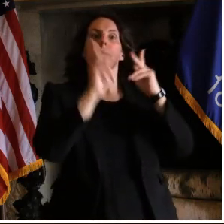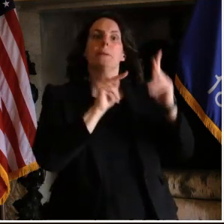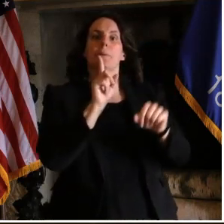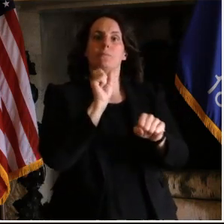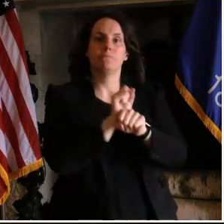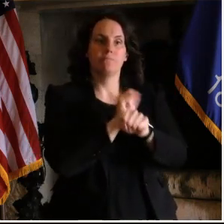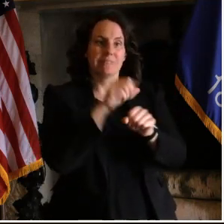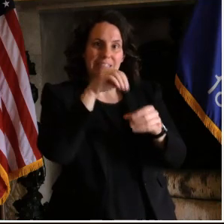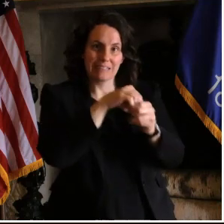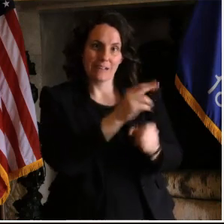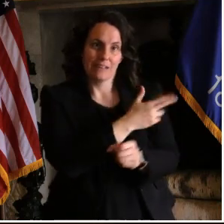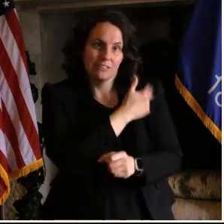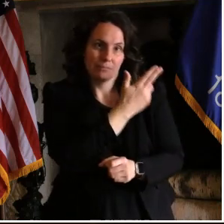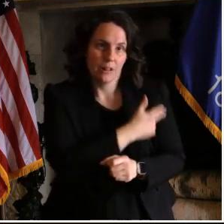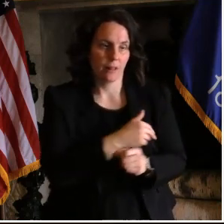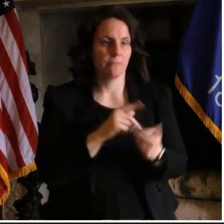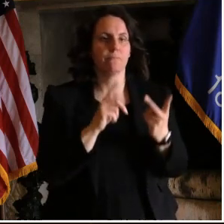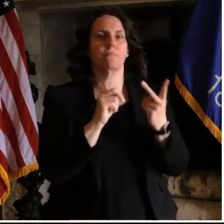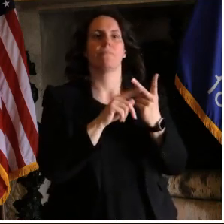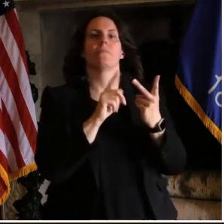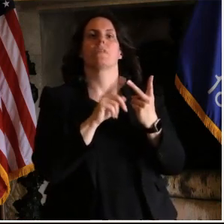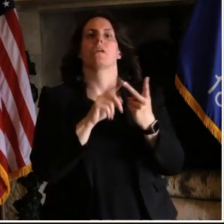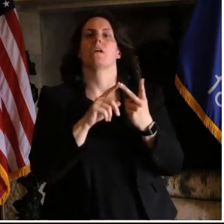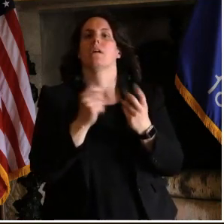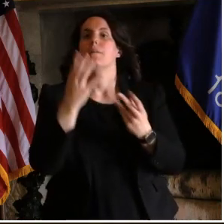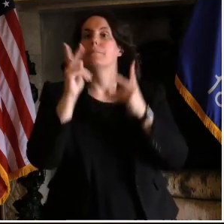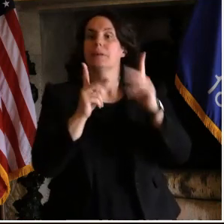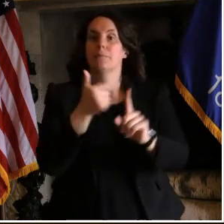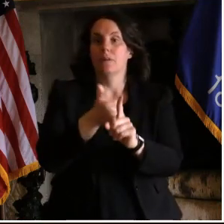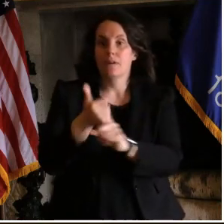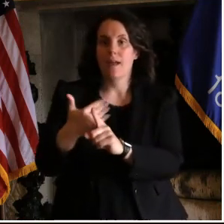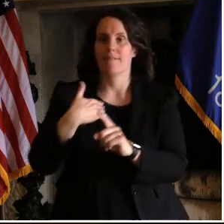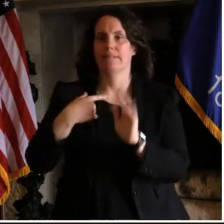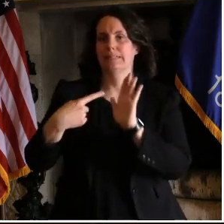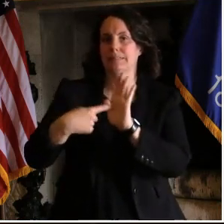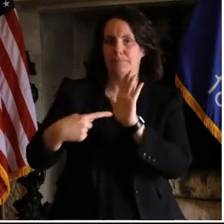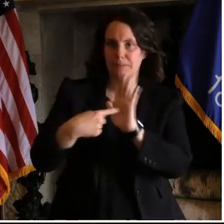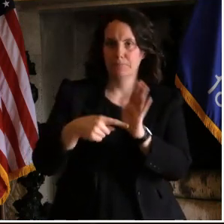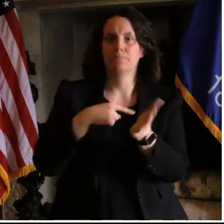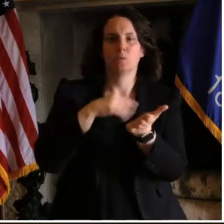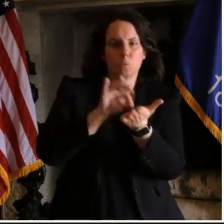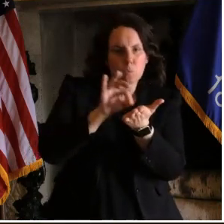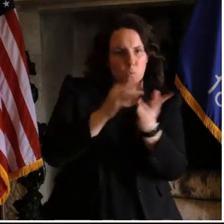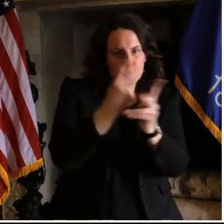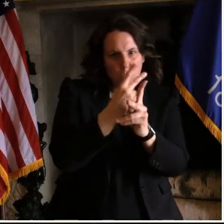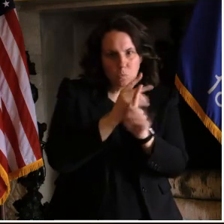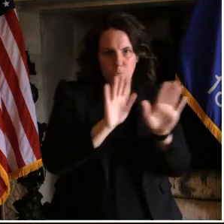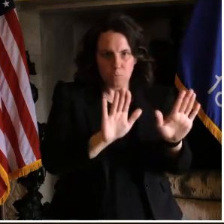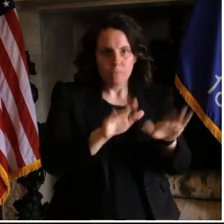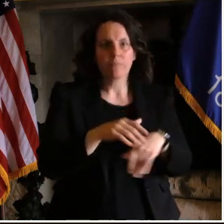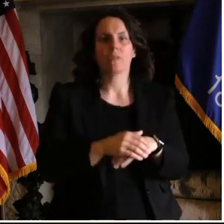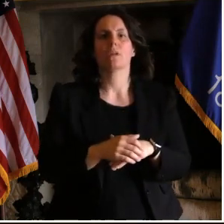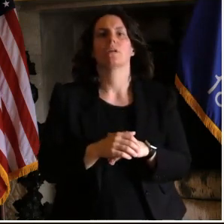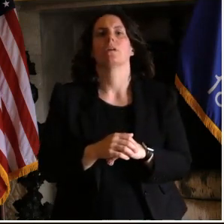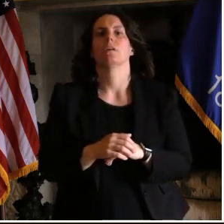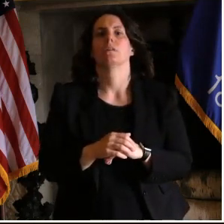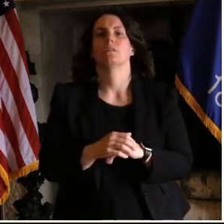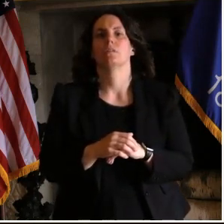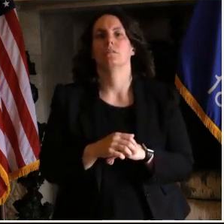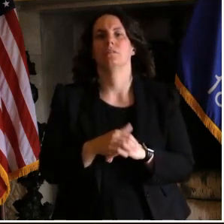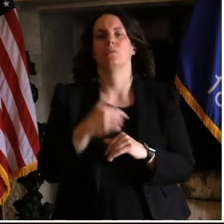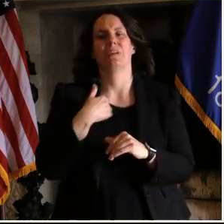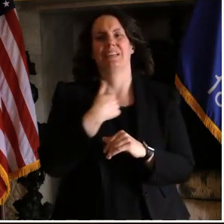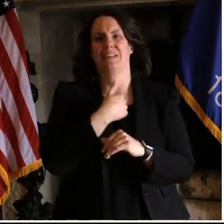of a compatible illness is something that we can track using various data sources. So we use a number of different perspectives to understand